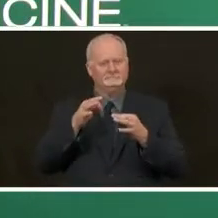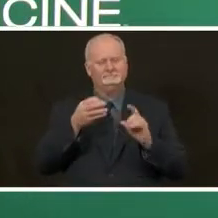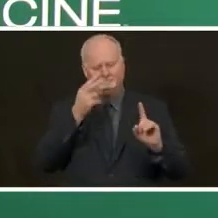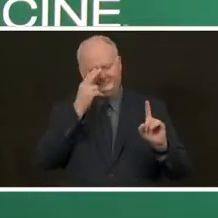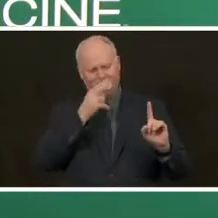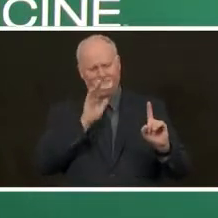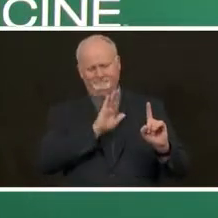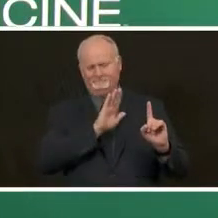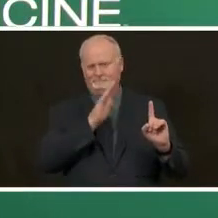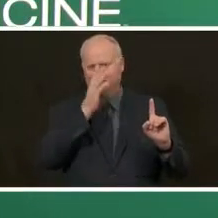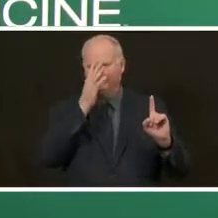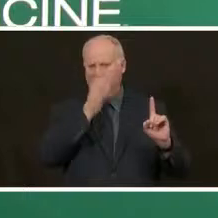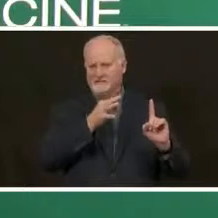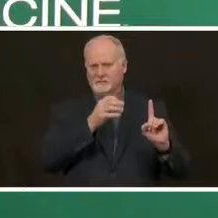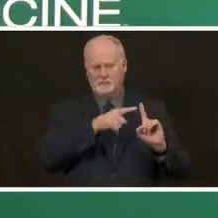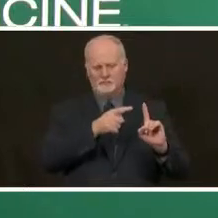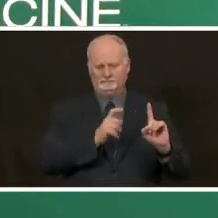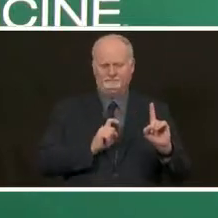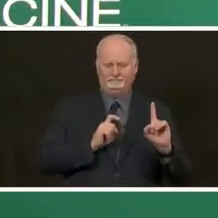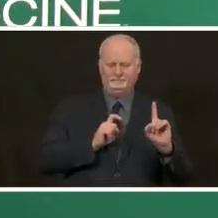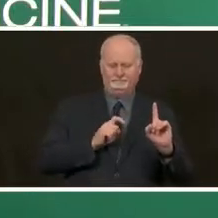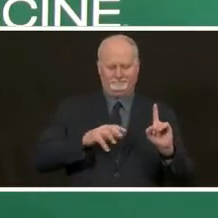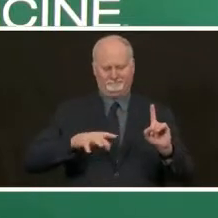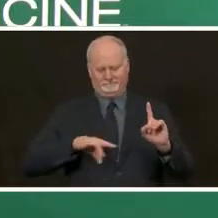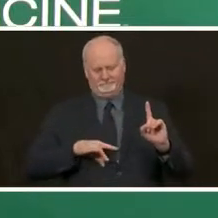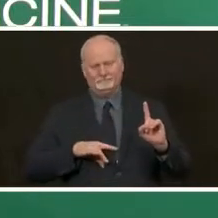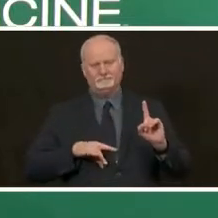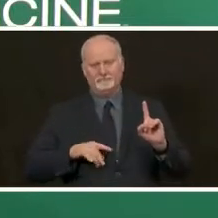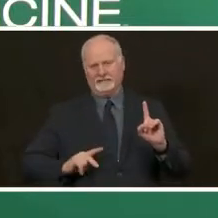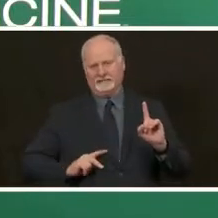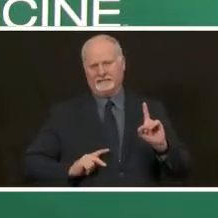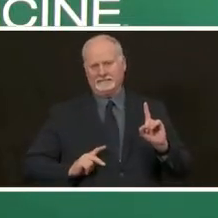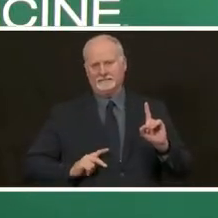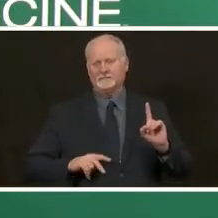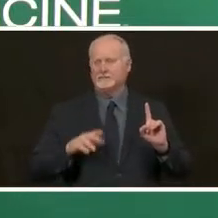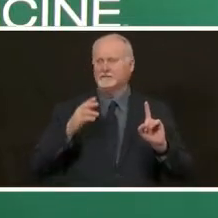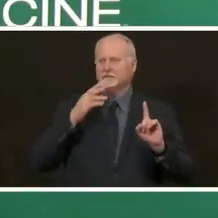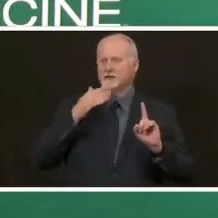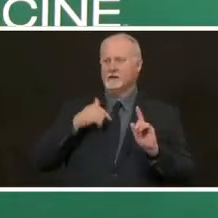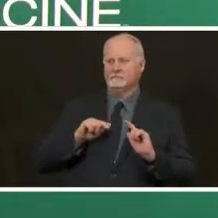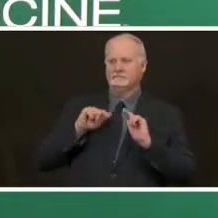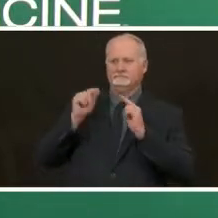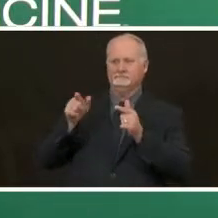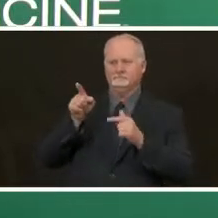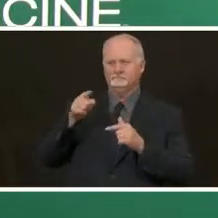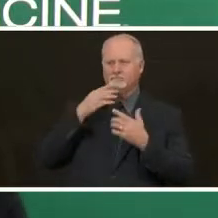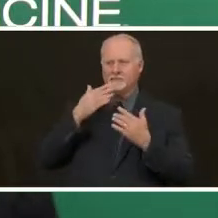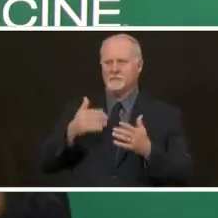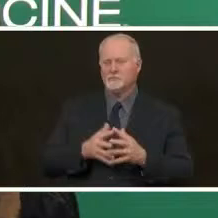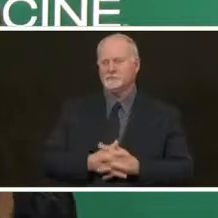to honor Mr. Parsons' legacy. So, Ms. Ohara, thank you for being here, and I'll turn the podium over to you.